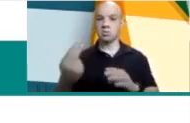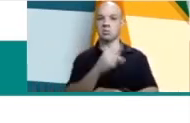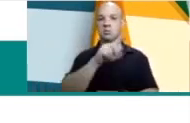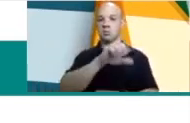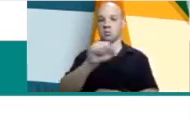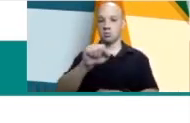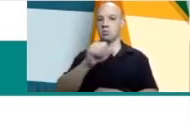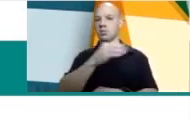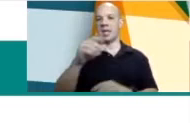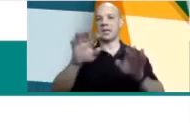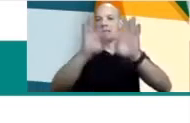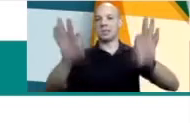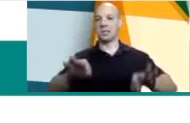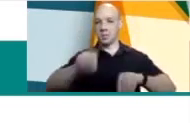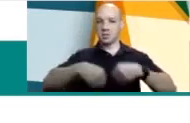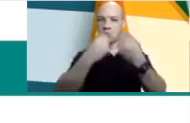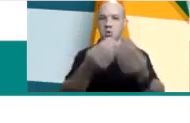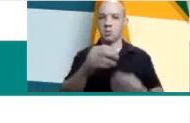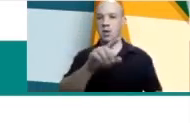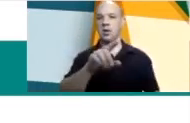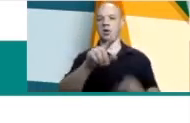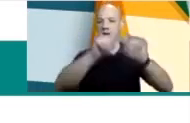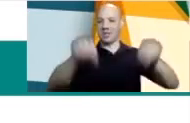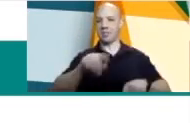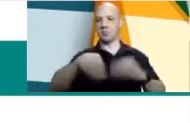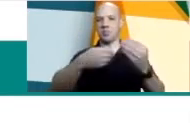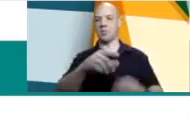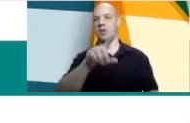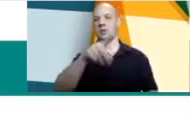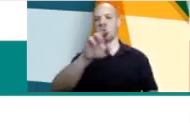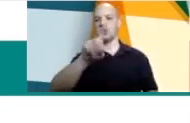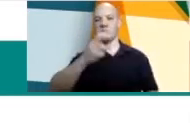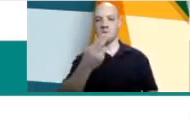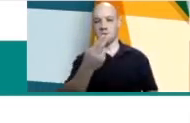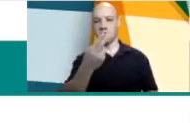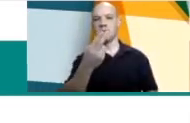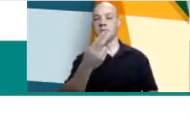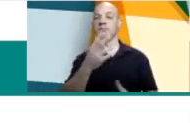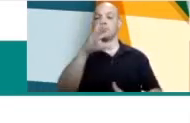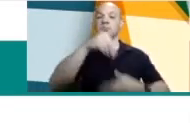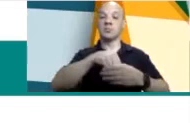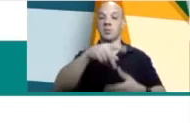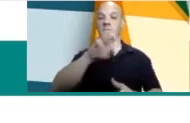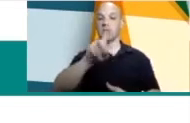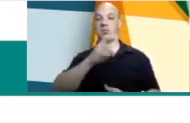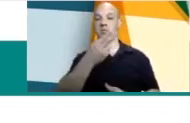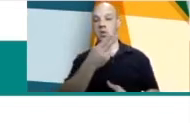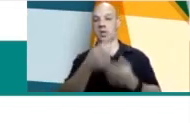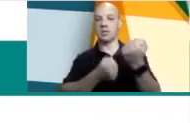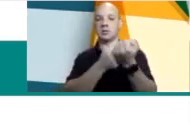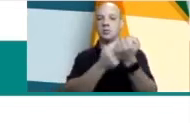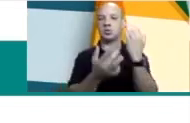PRDOH, participating in PRDOH-sponsored technical assistance, and complying